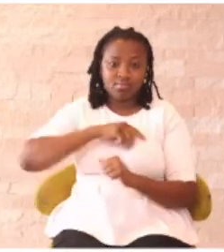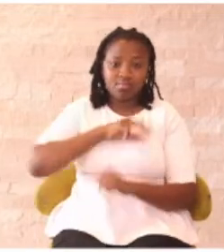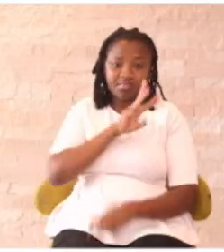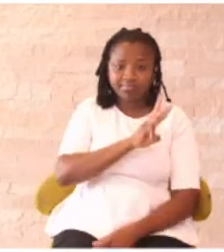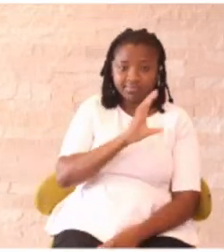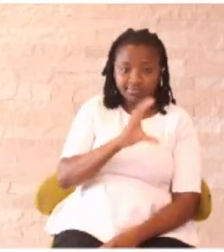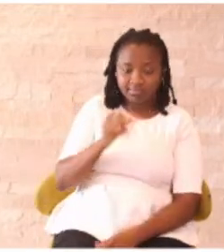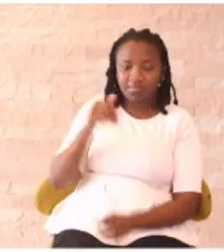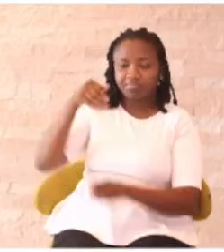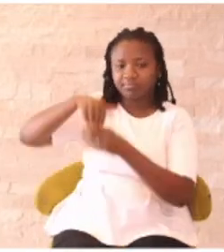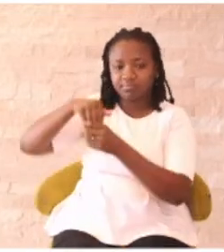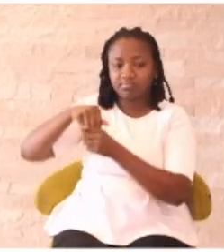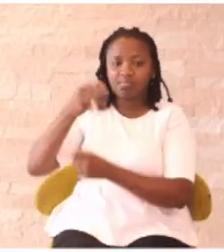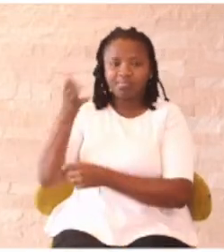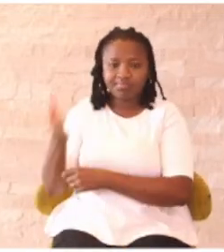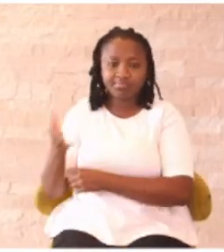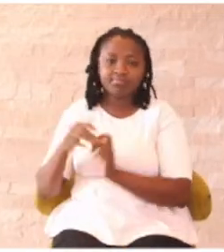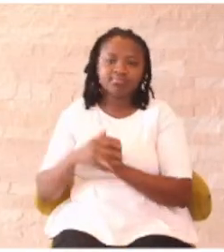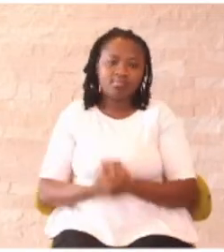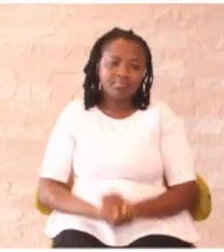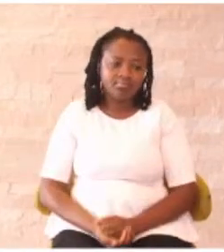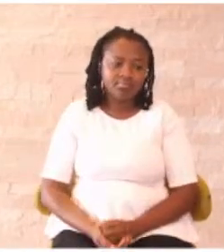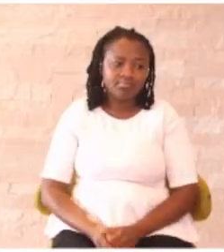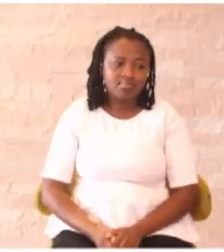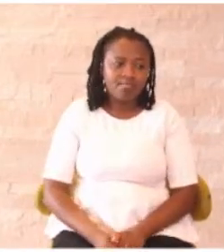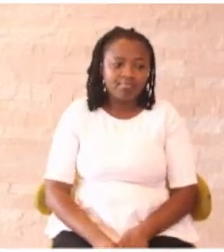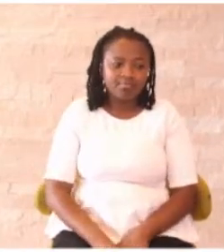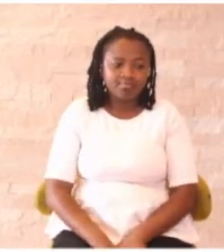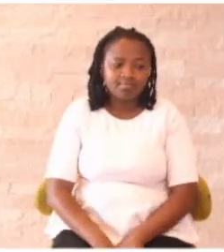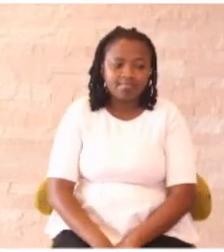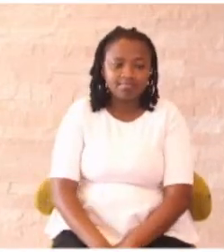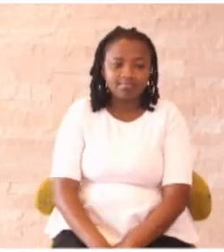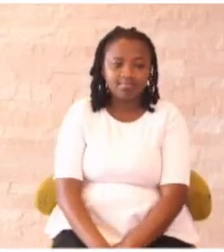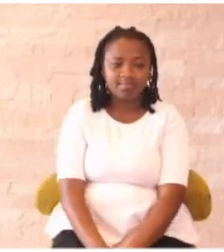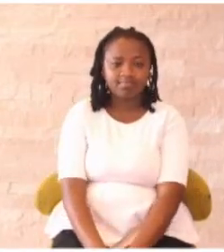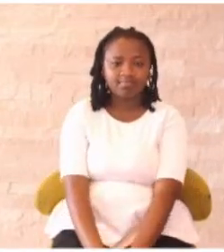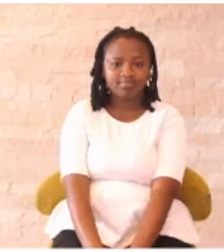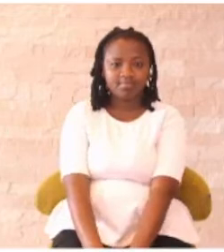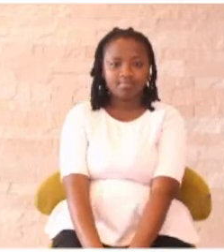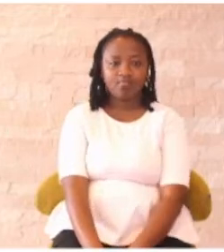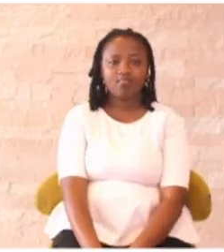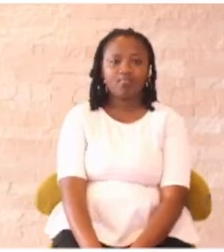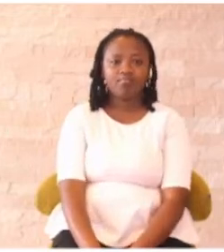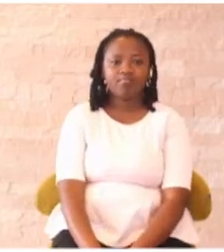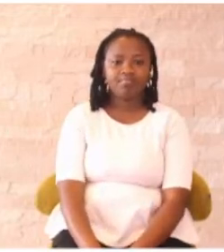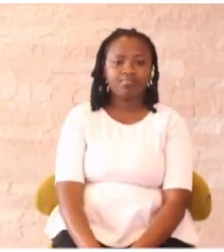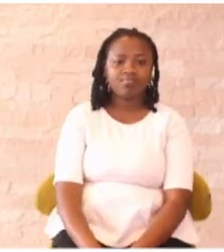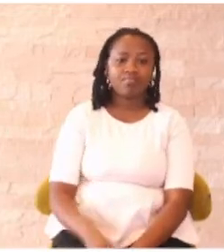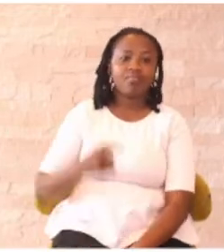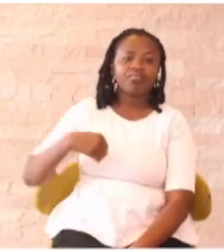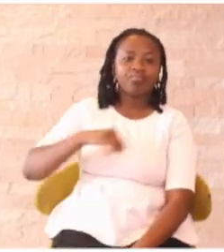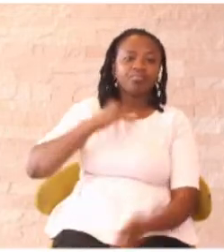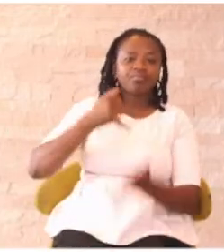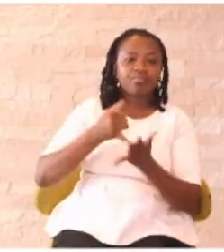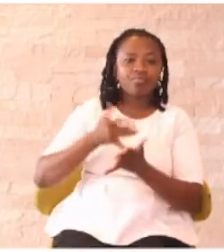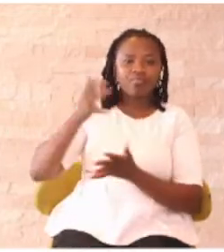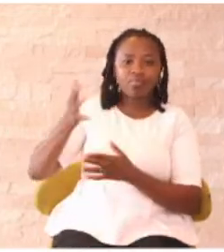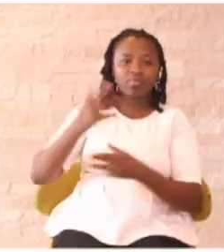stakeholders who were going through the review of the strategic plan. So we were able